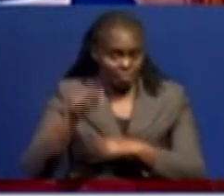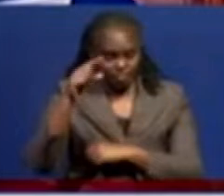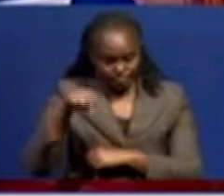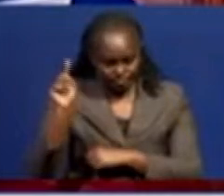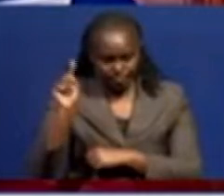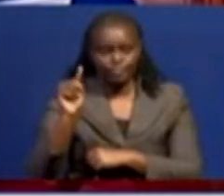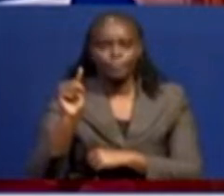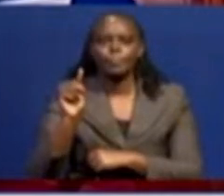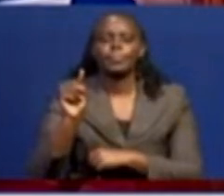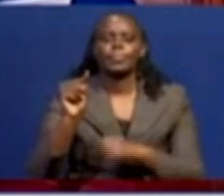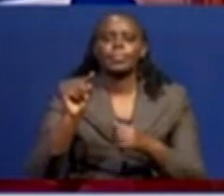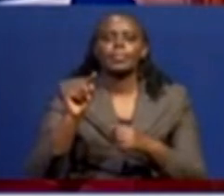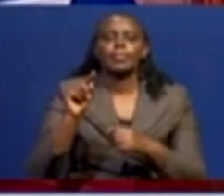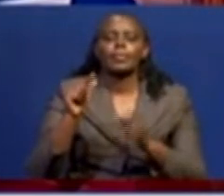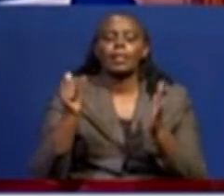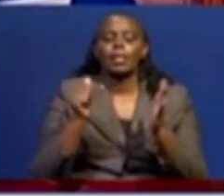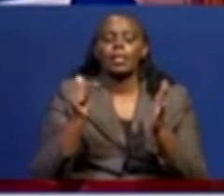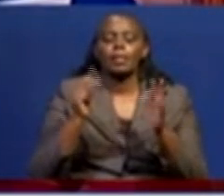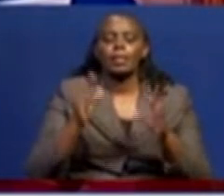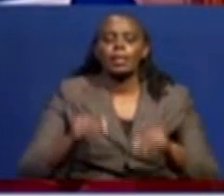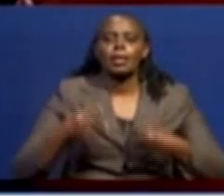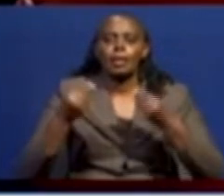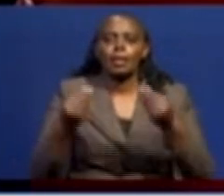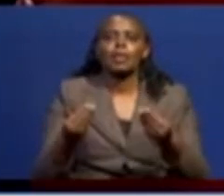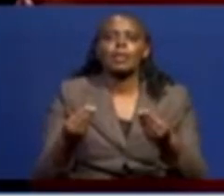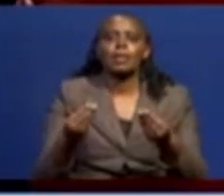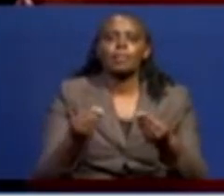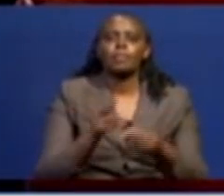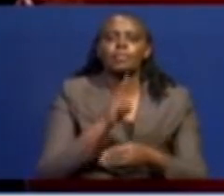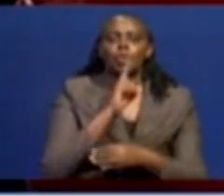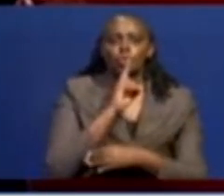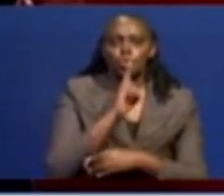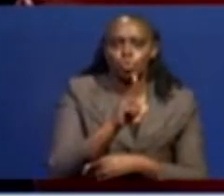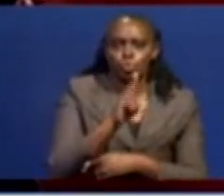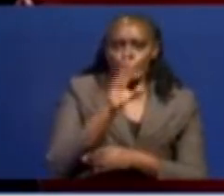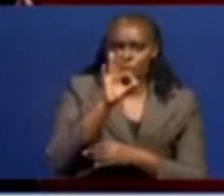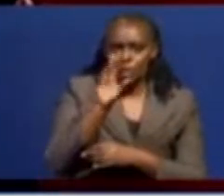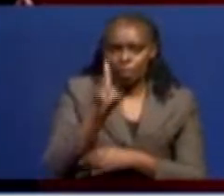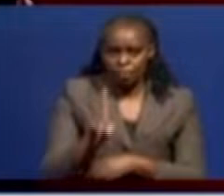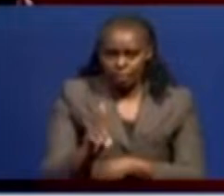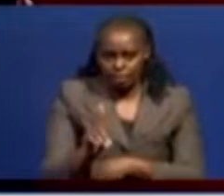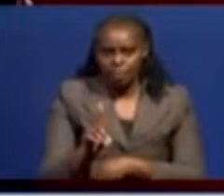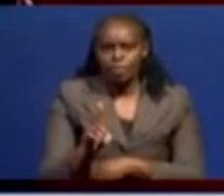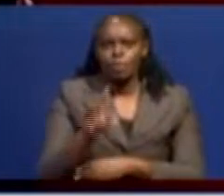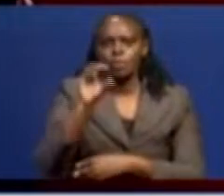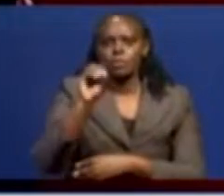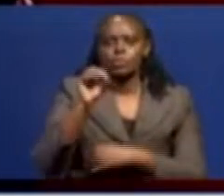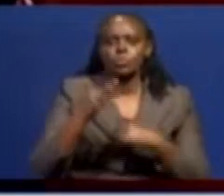359,932, correct? Yes. The exchequer issue was that of